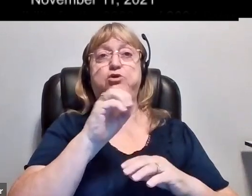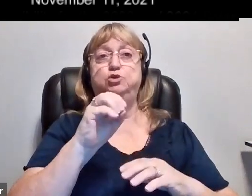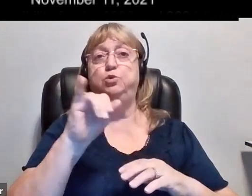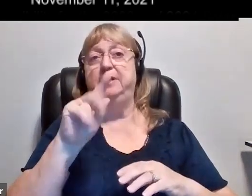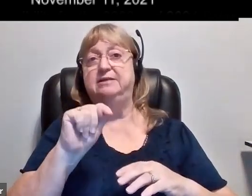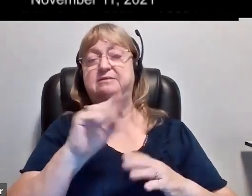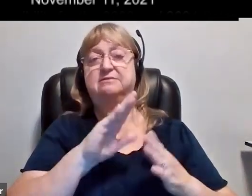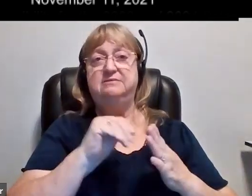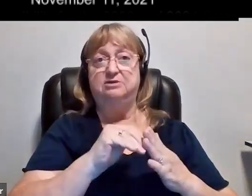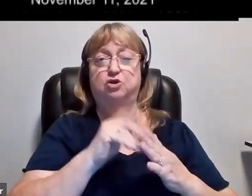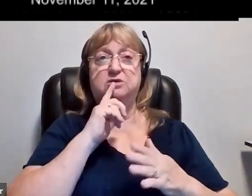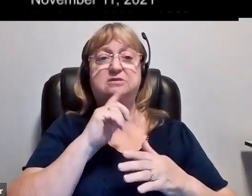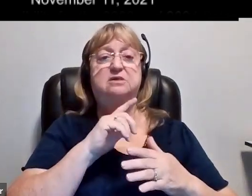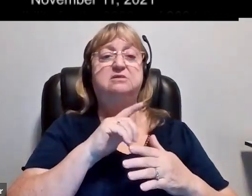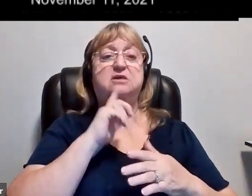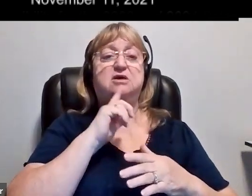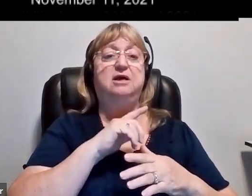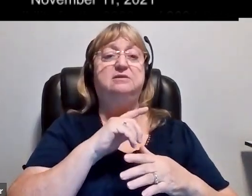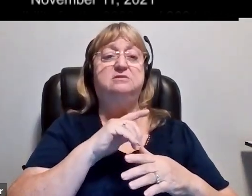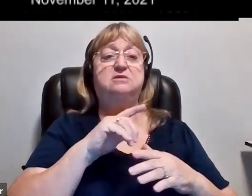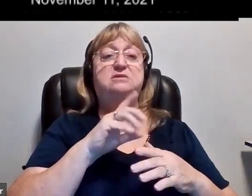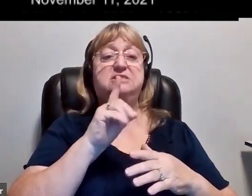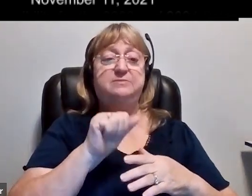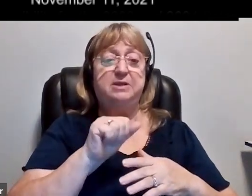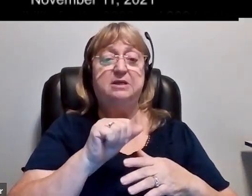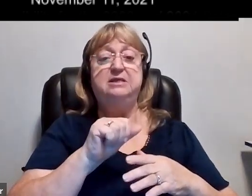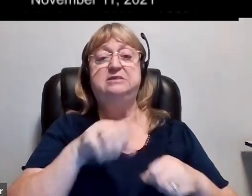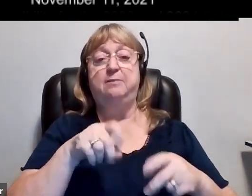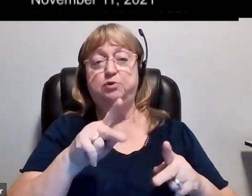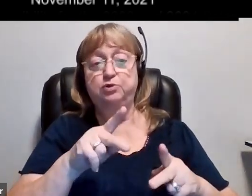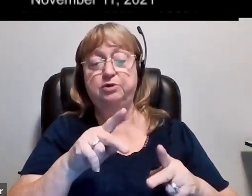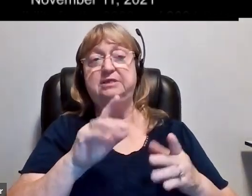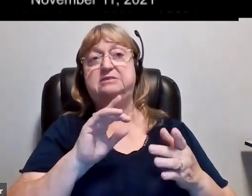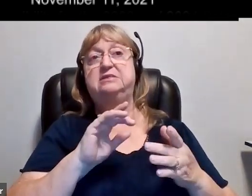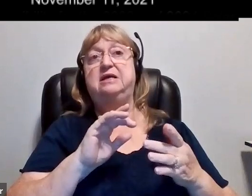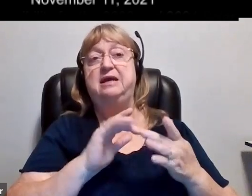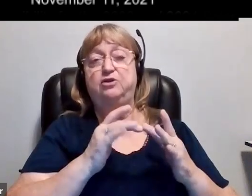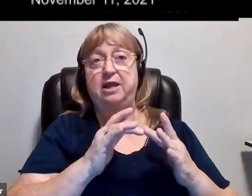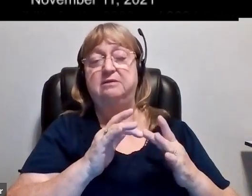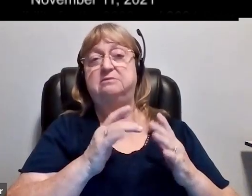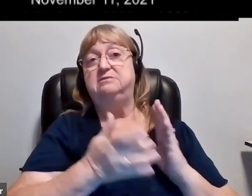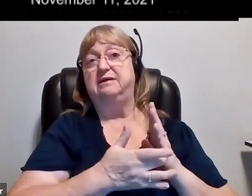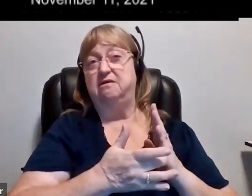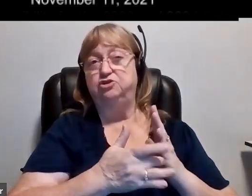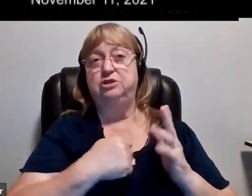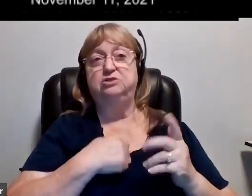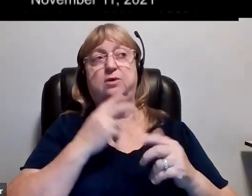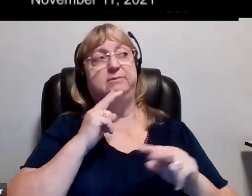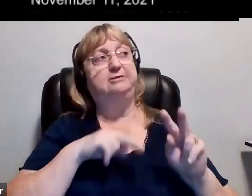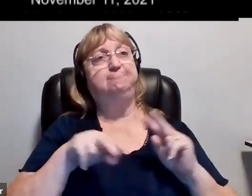Disabilities, Opportunities, Internetworking, and Technology. I looked around campus. I wanted to do more things related to